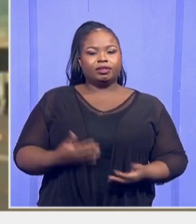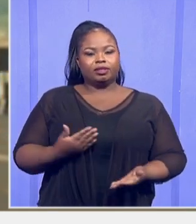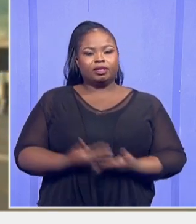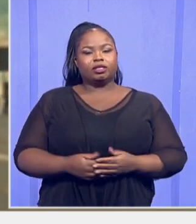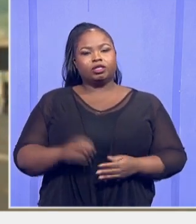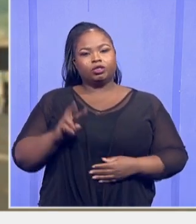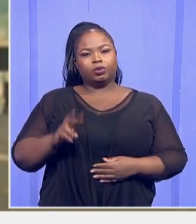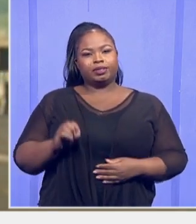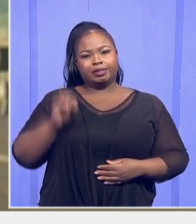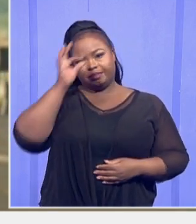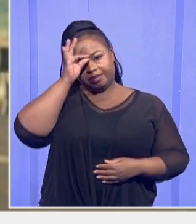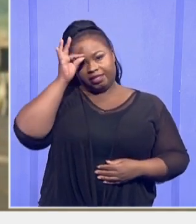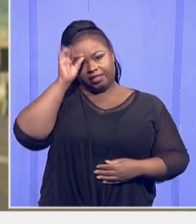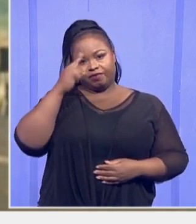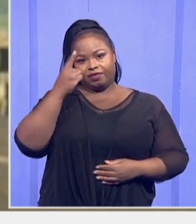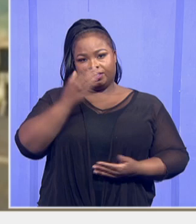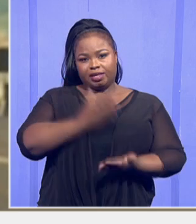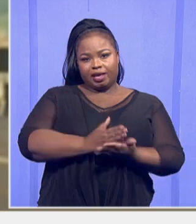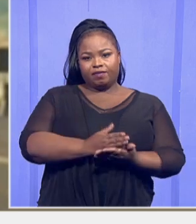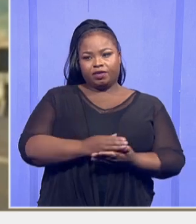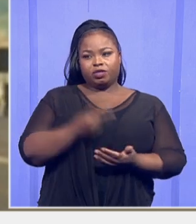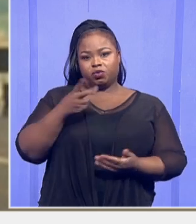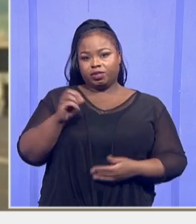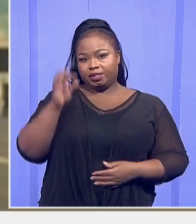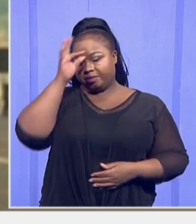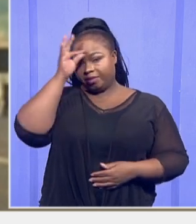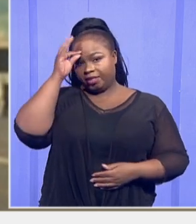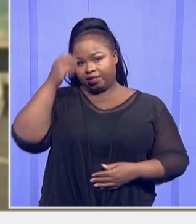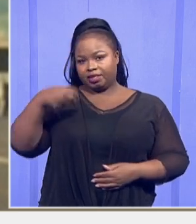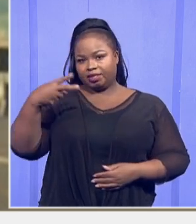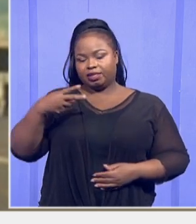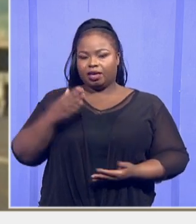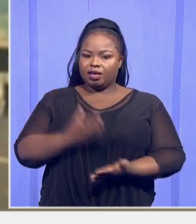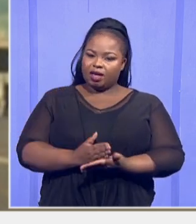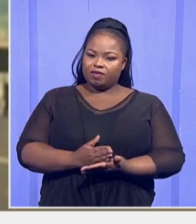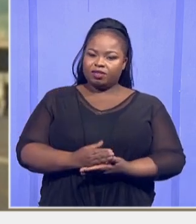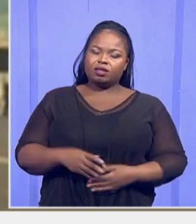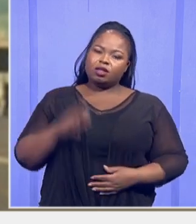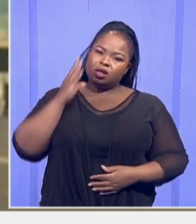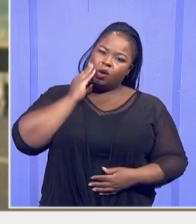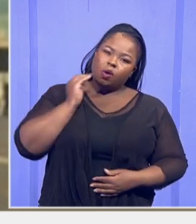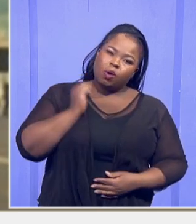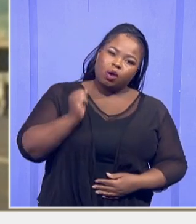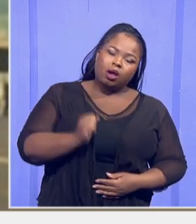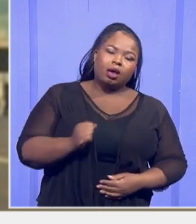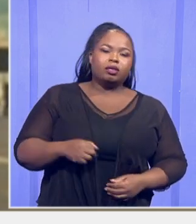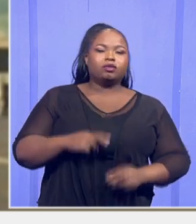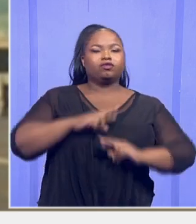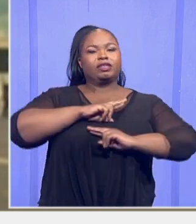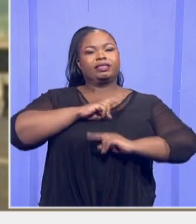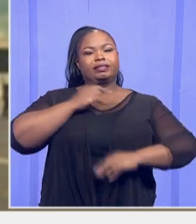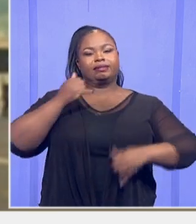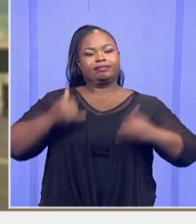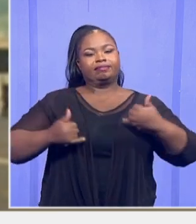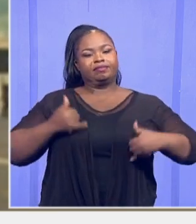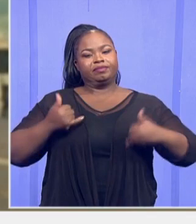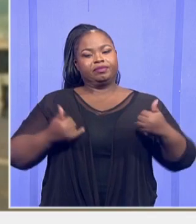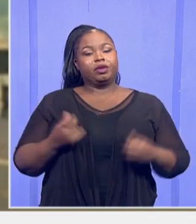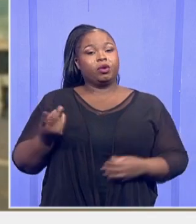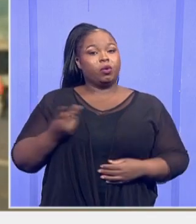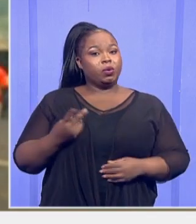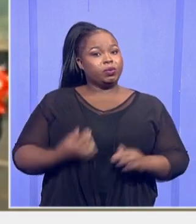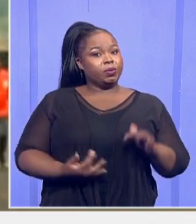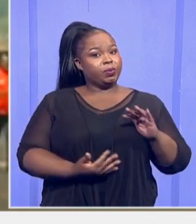20 minutes first half, 20 minutes second half, so that we allow our Grannies to rest and enjoy. So we are also inspired